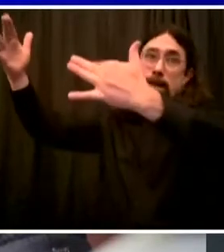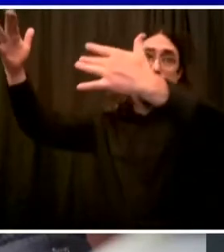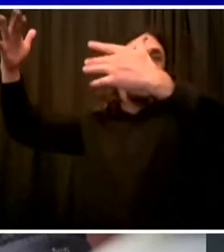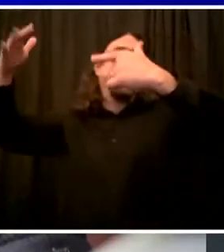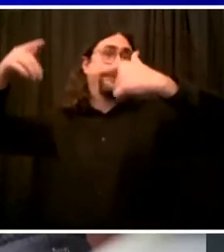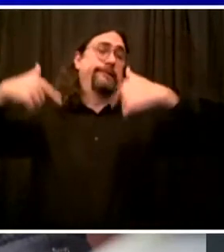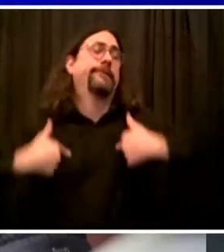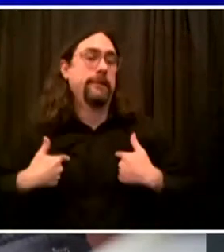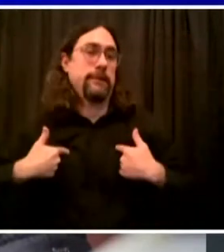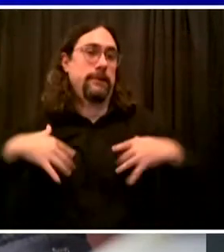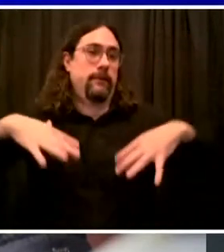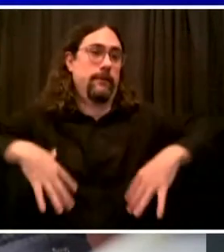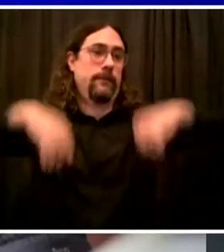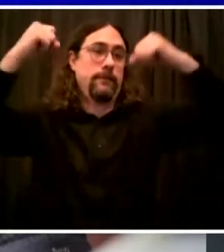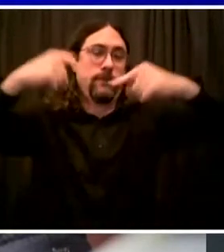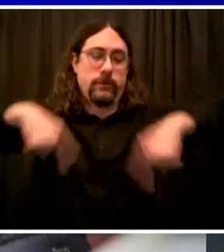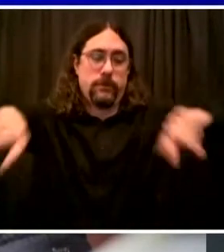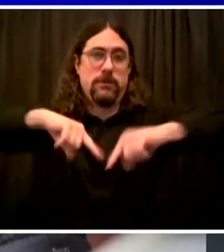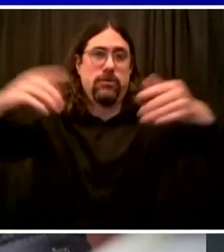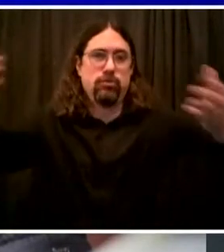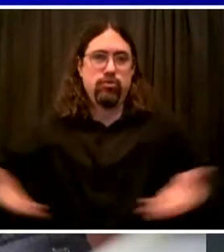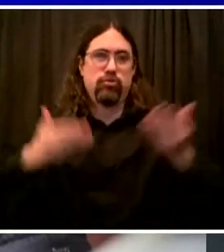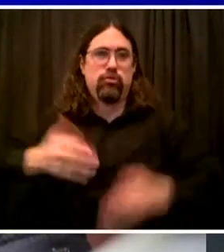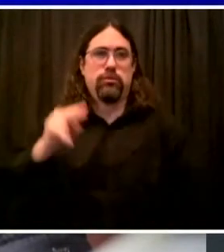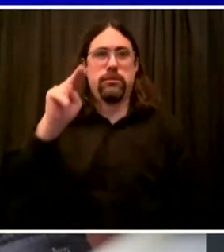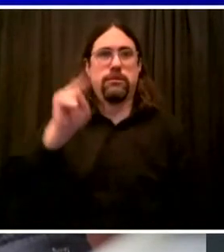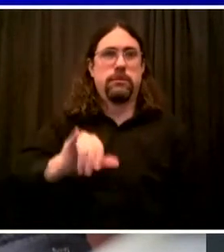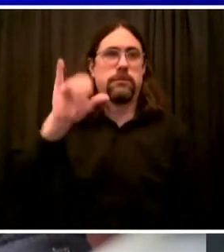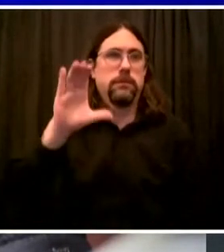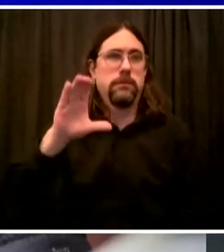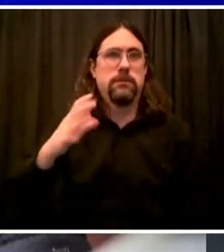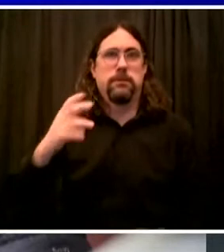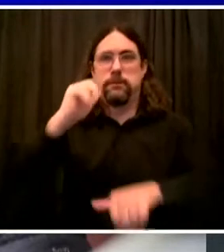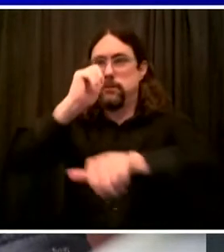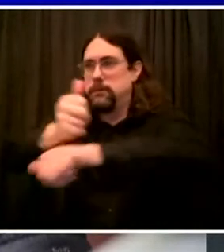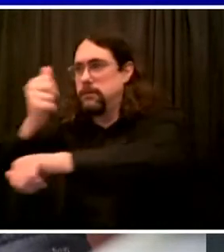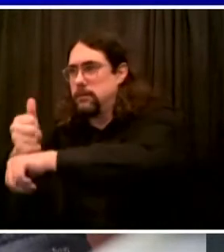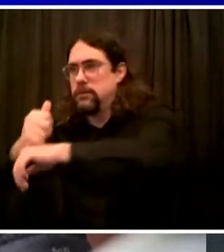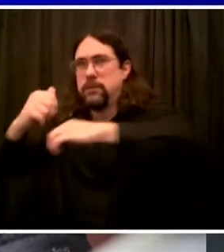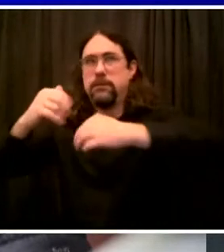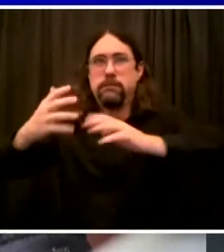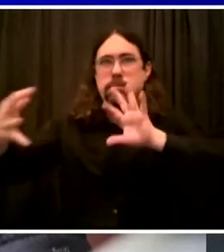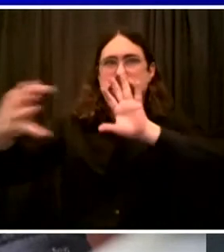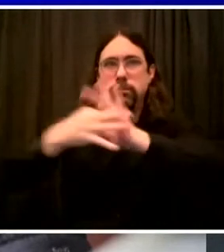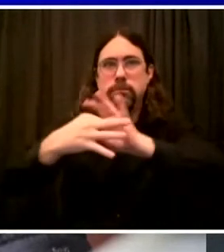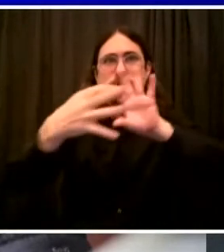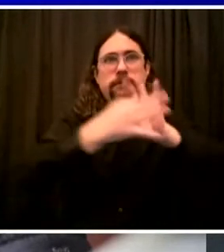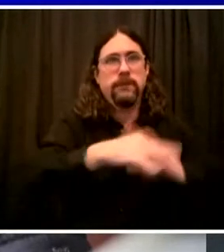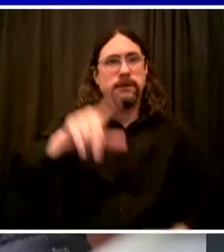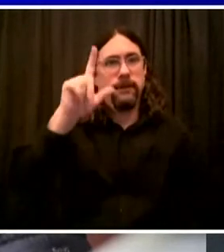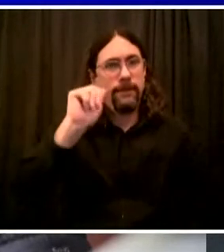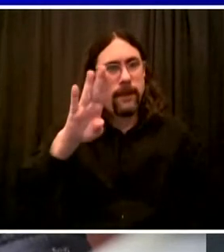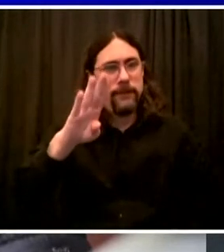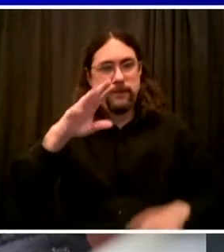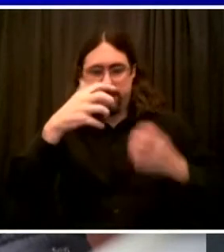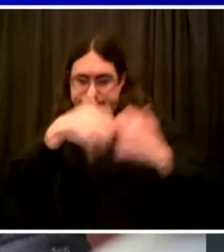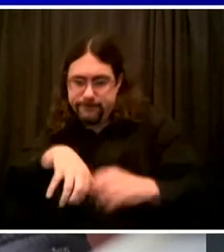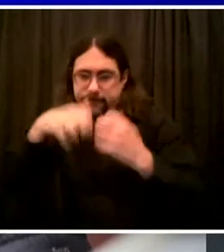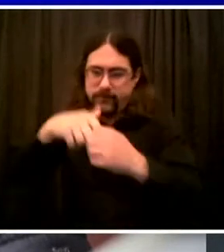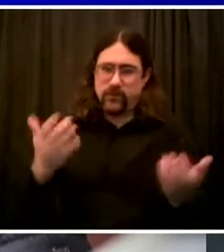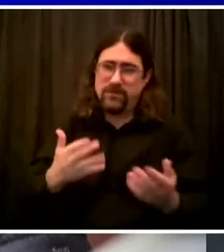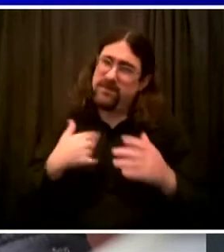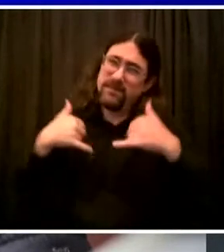need that federal support, but we're going to keep building nonetheless. And testing capacity is growing rapidly, and it's going to make a world of